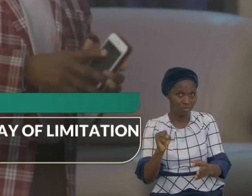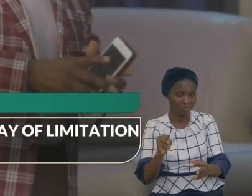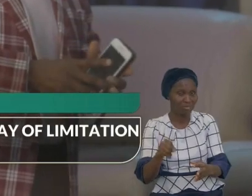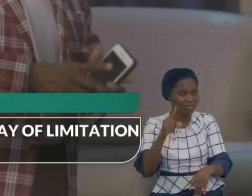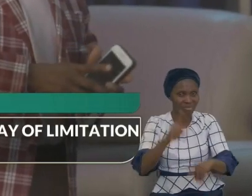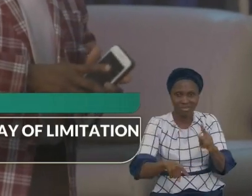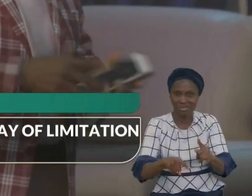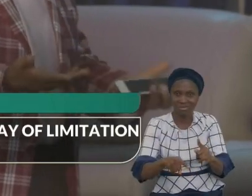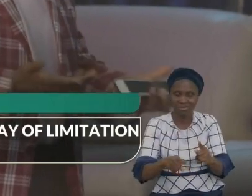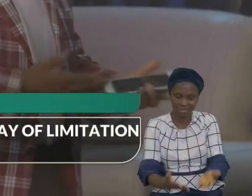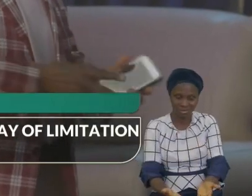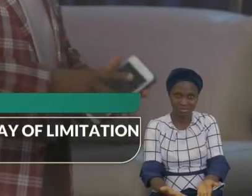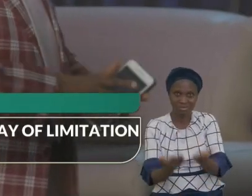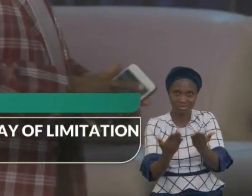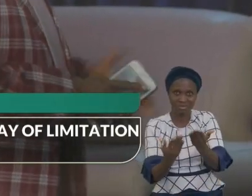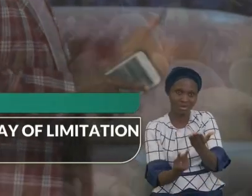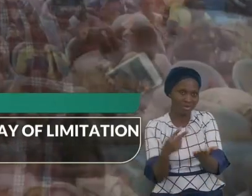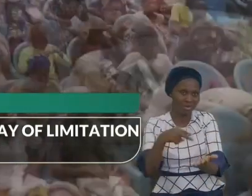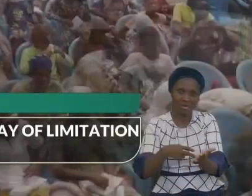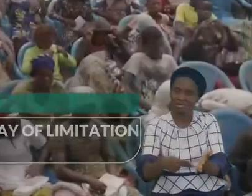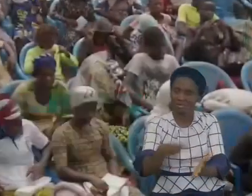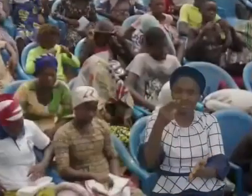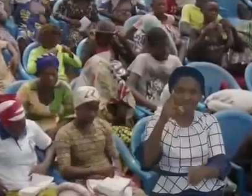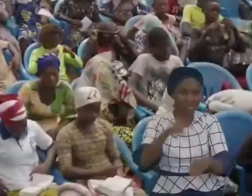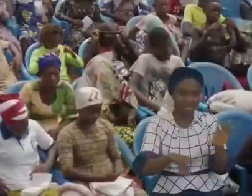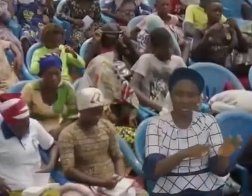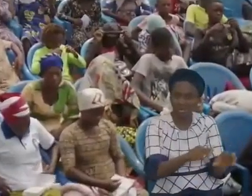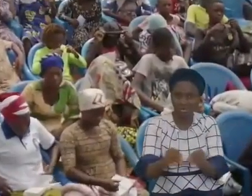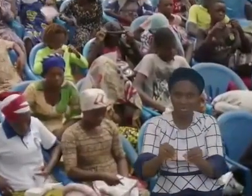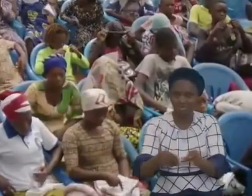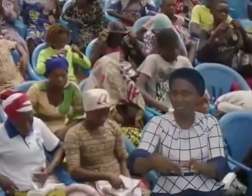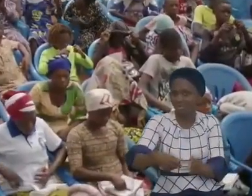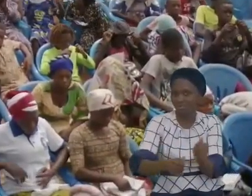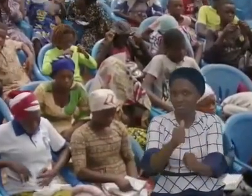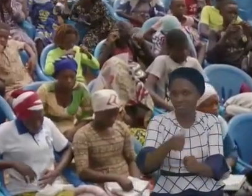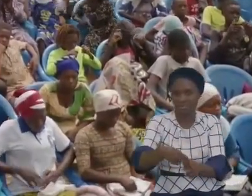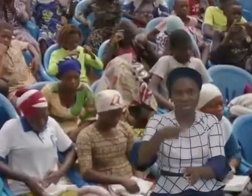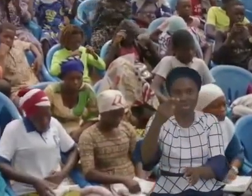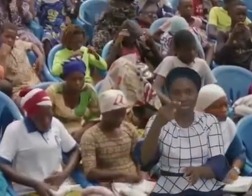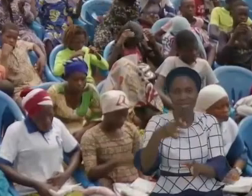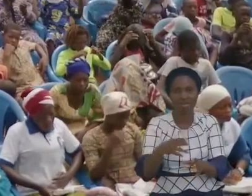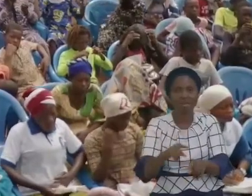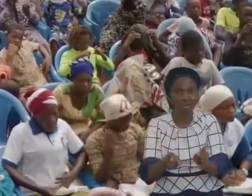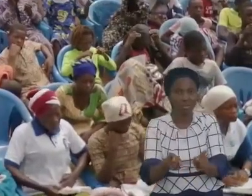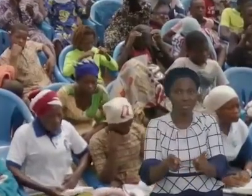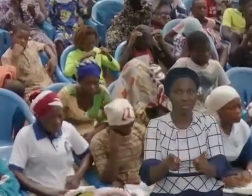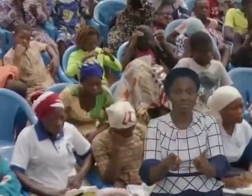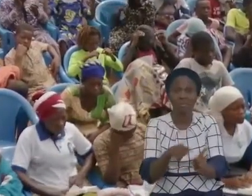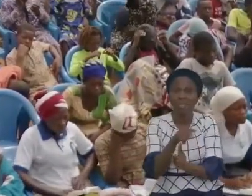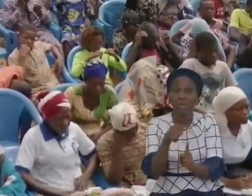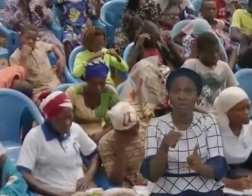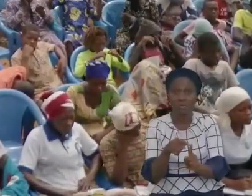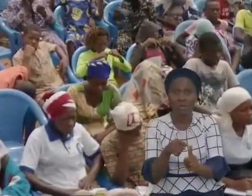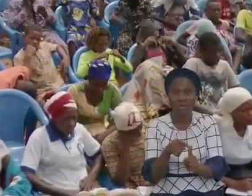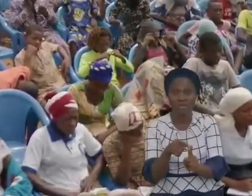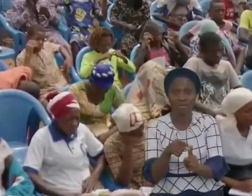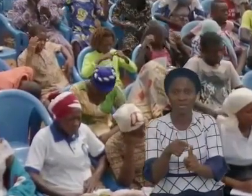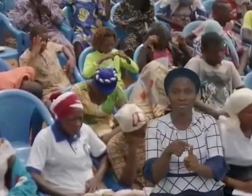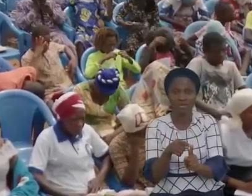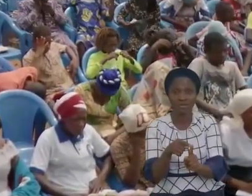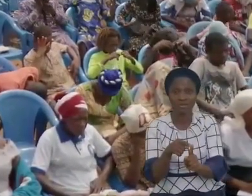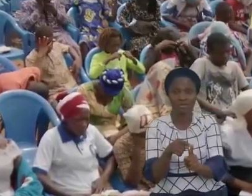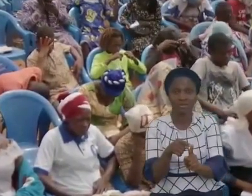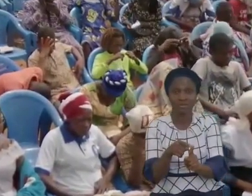higher. But when you tell the Lord that you